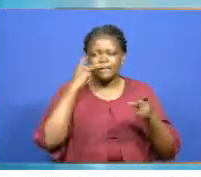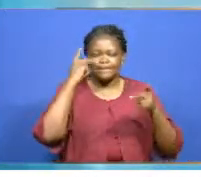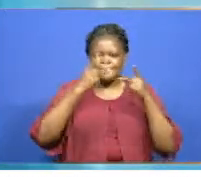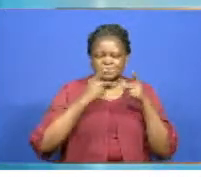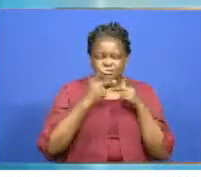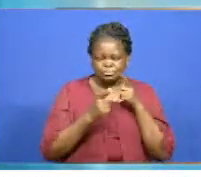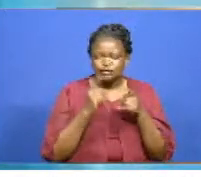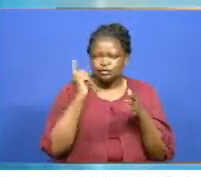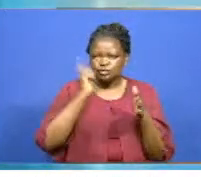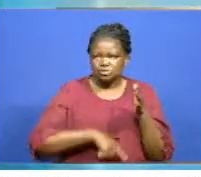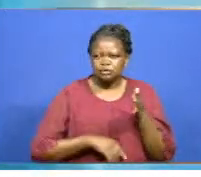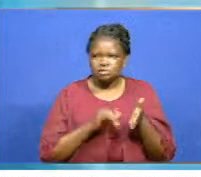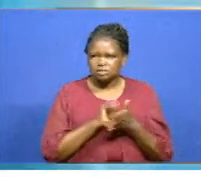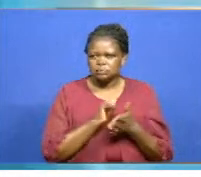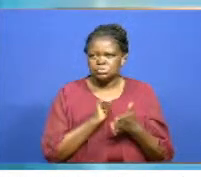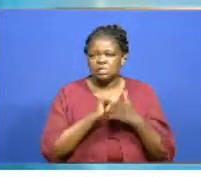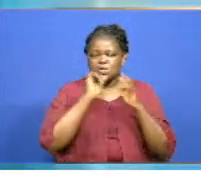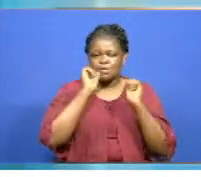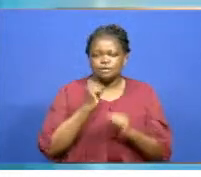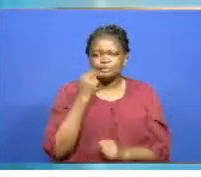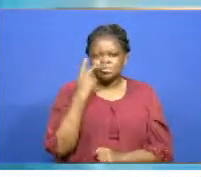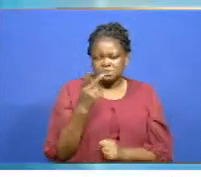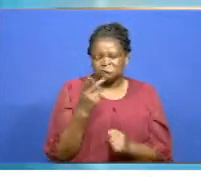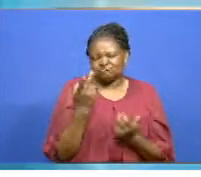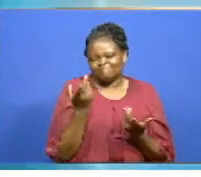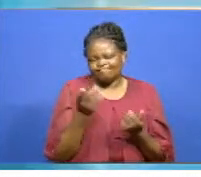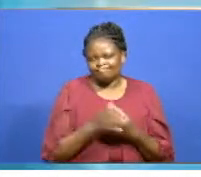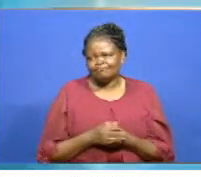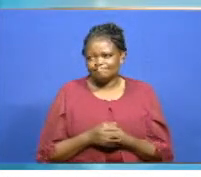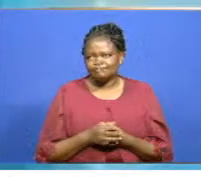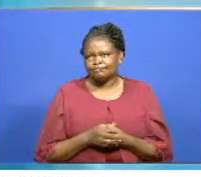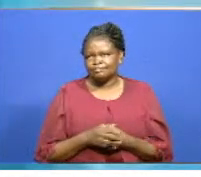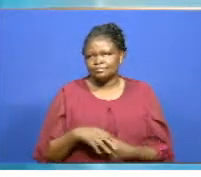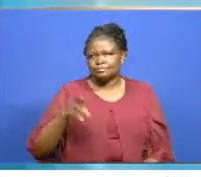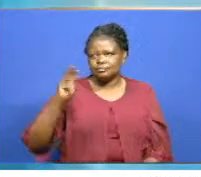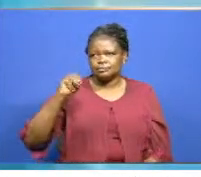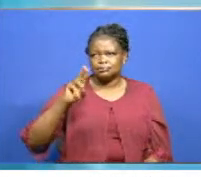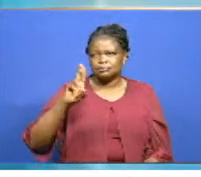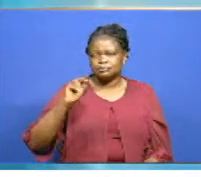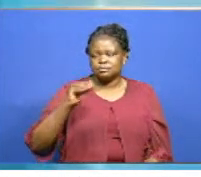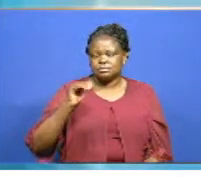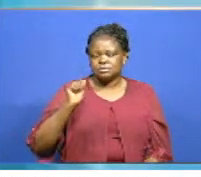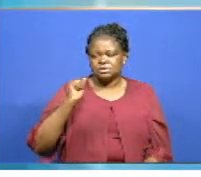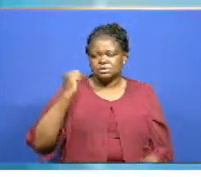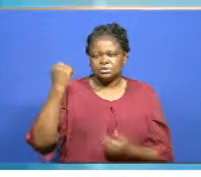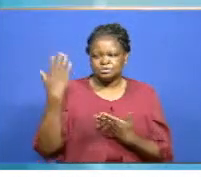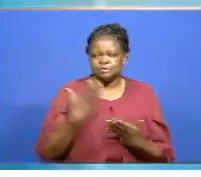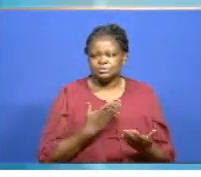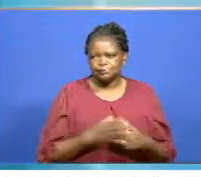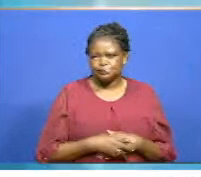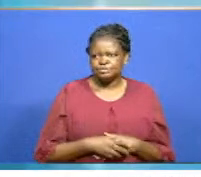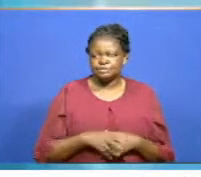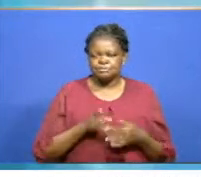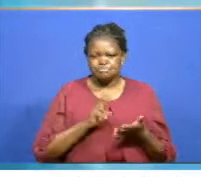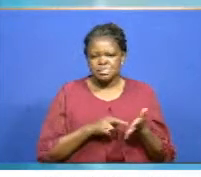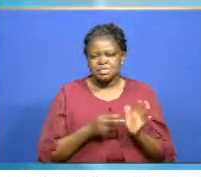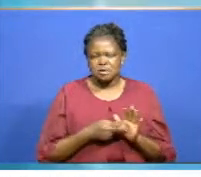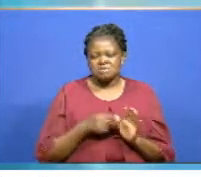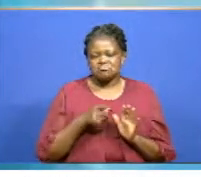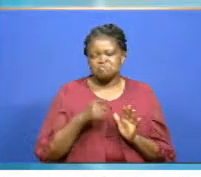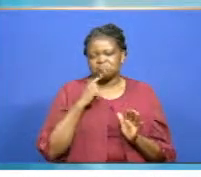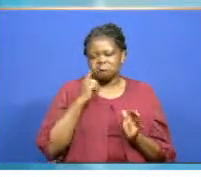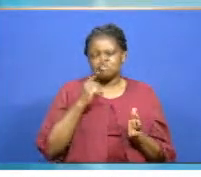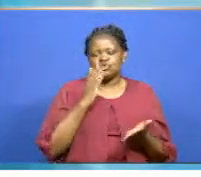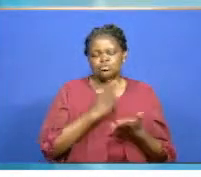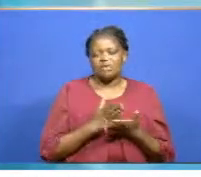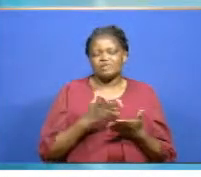is, you could see the weight that Musalia Mudavadi brought in. So it looked like I have these